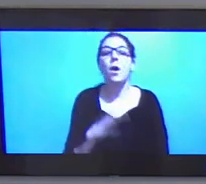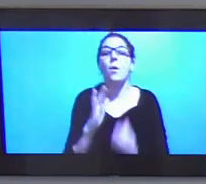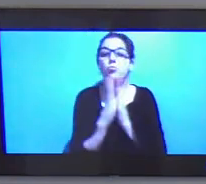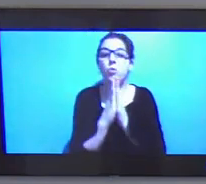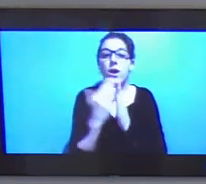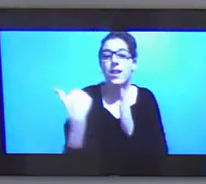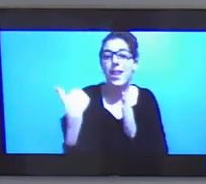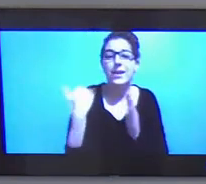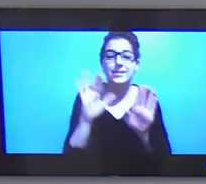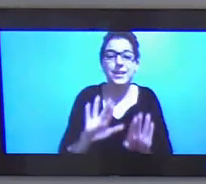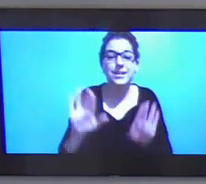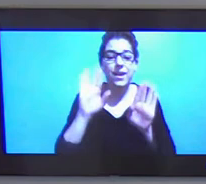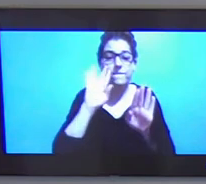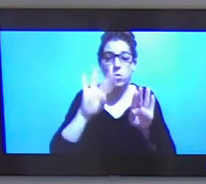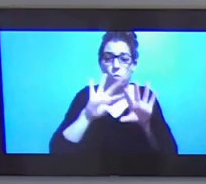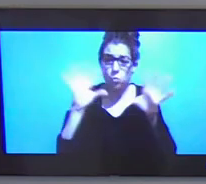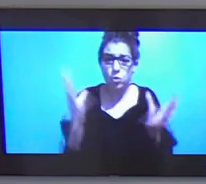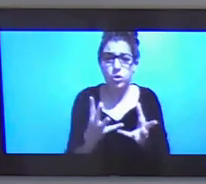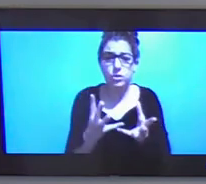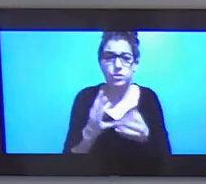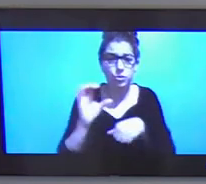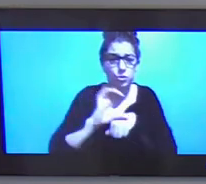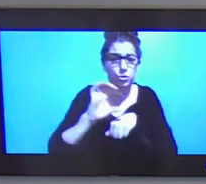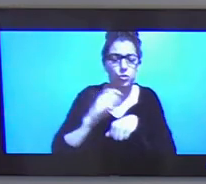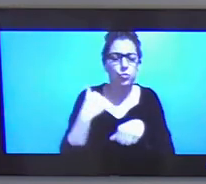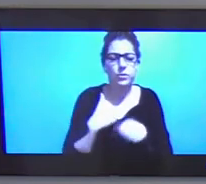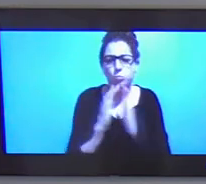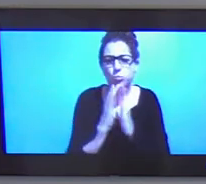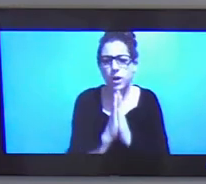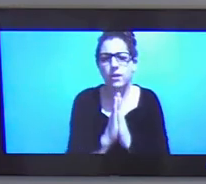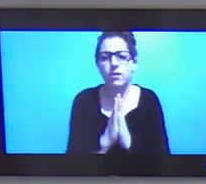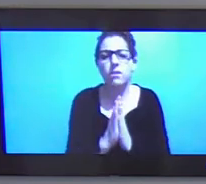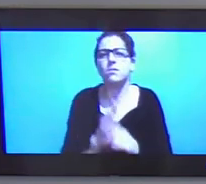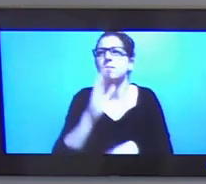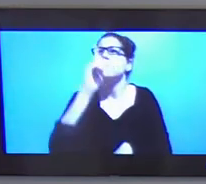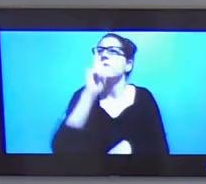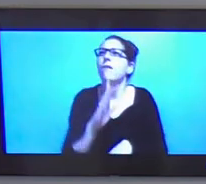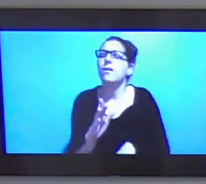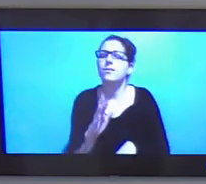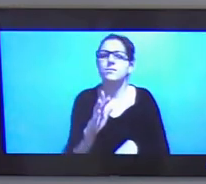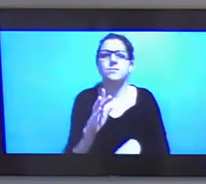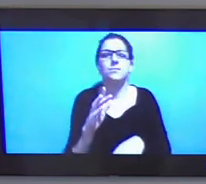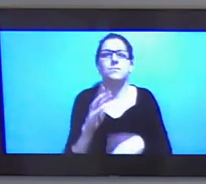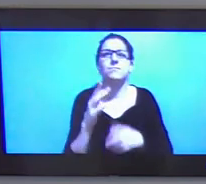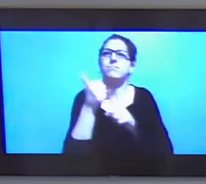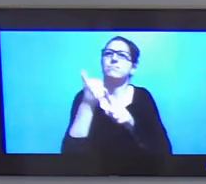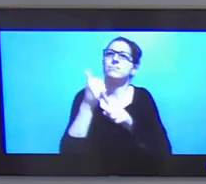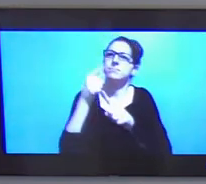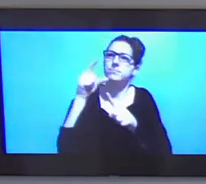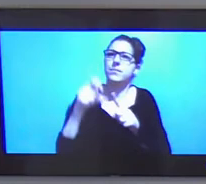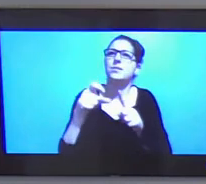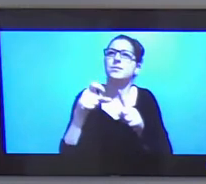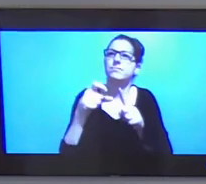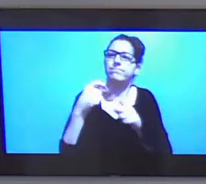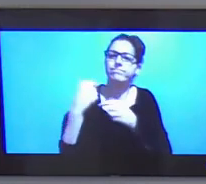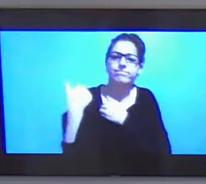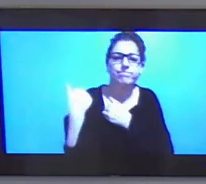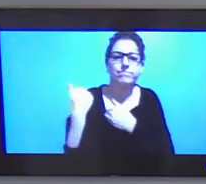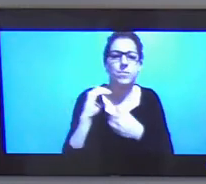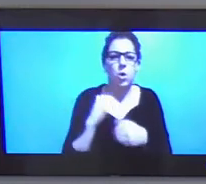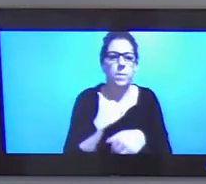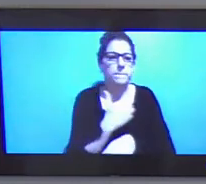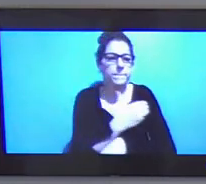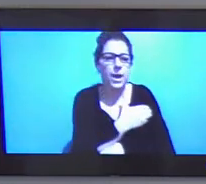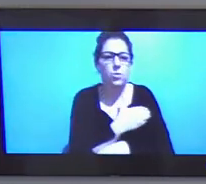our prayer last Sunday for our nation, in church, we prayed, "Almighty God, to whom we must account for all our powers and